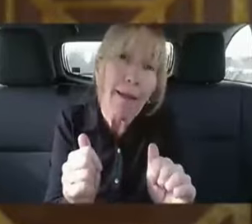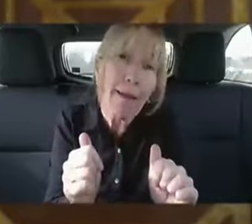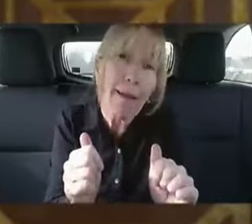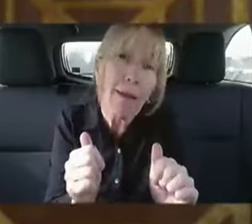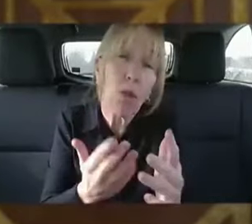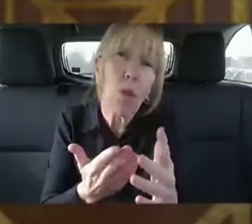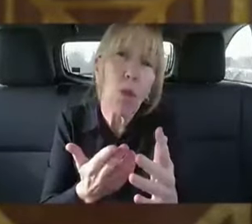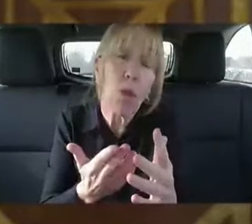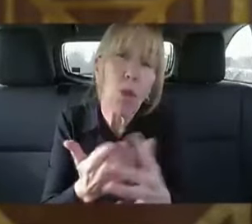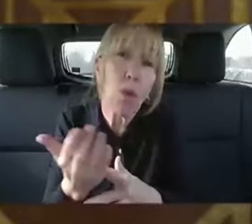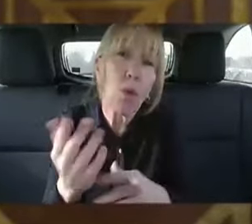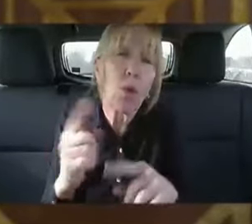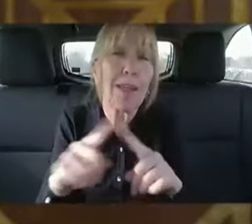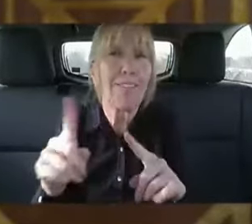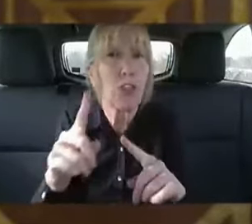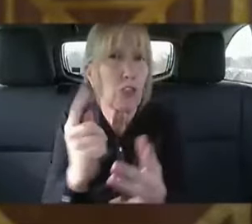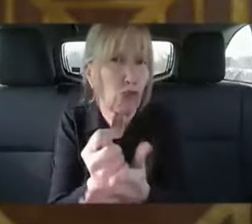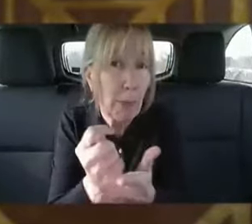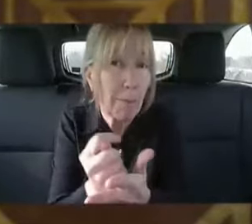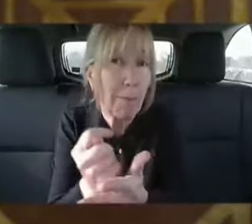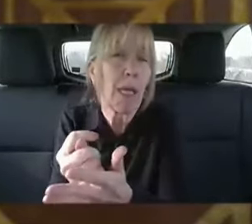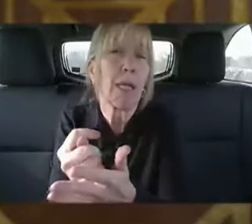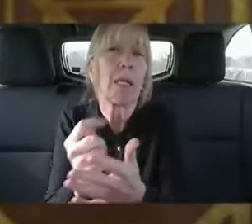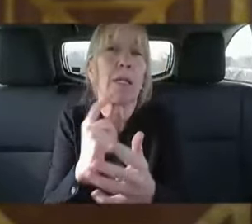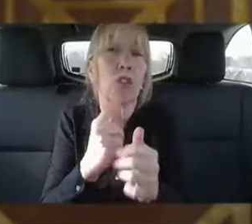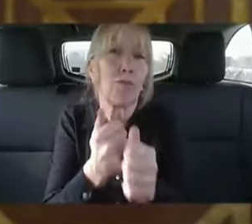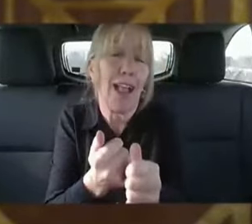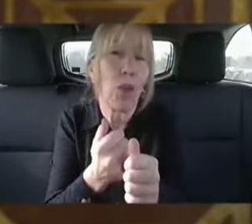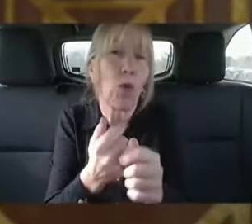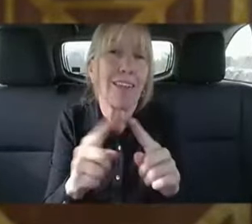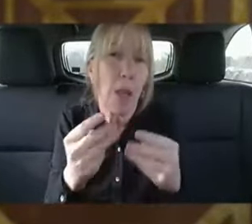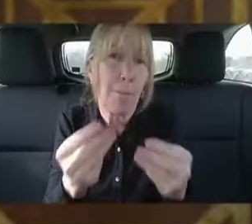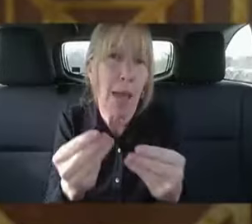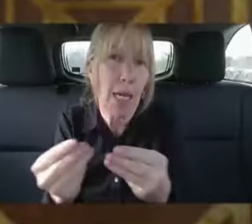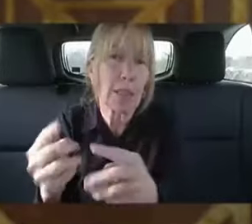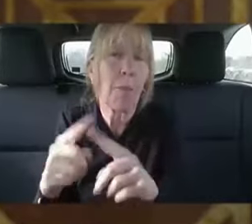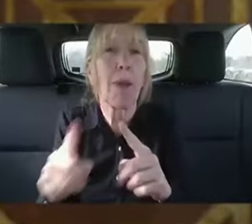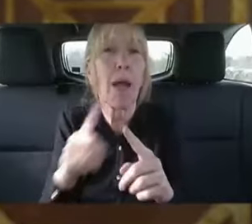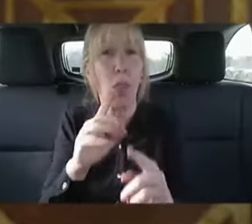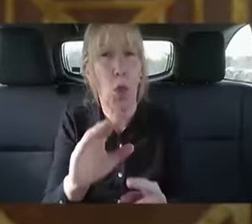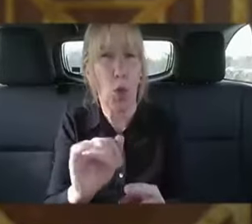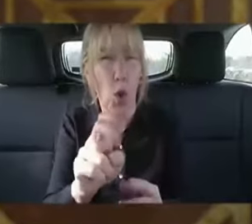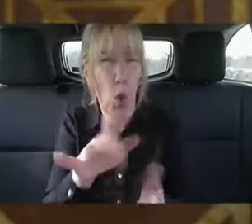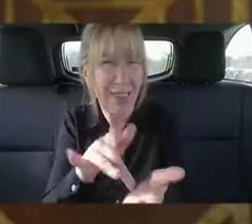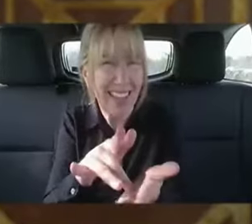may be trying different treatments according to different mechanisms. But I think really the core issue here is that